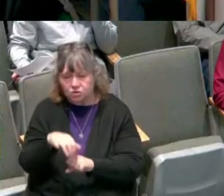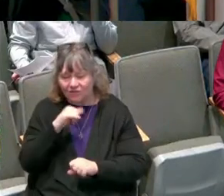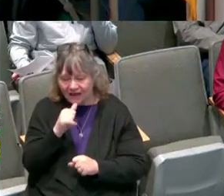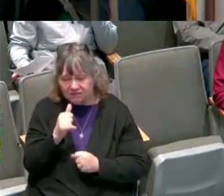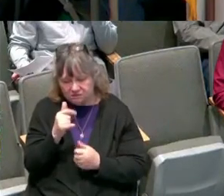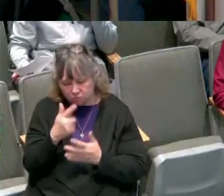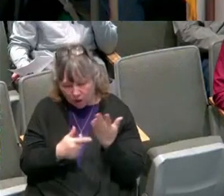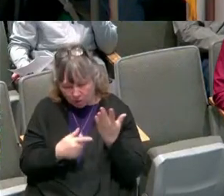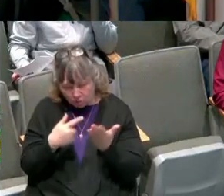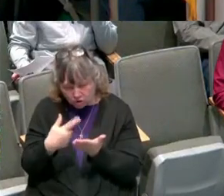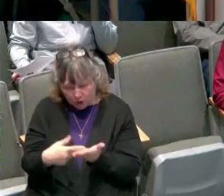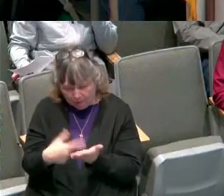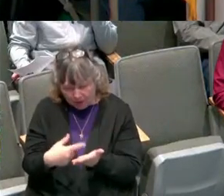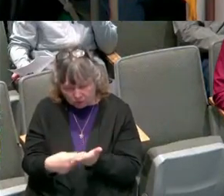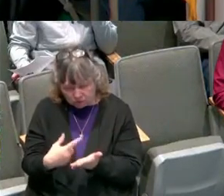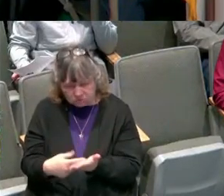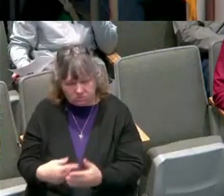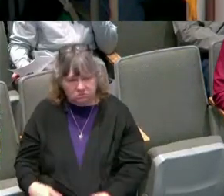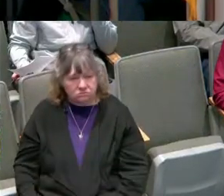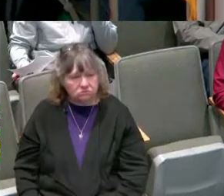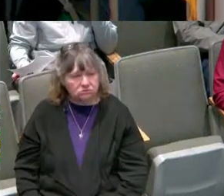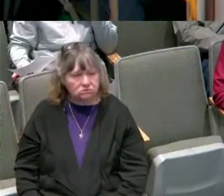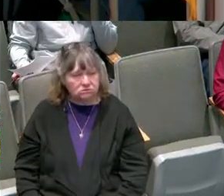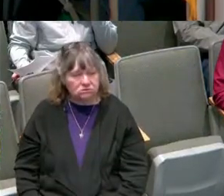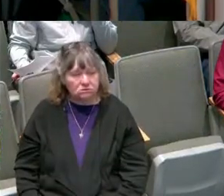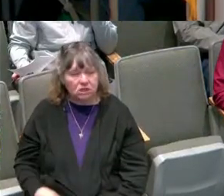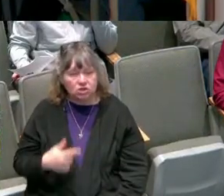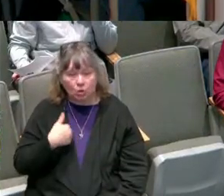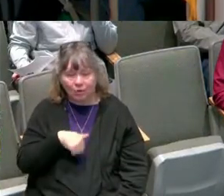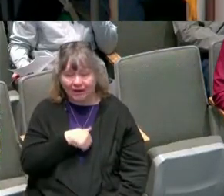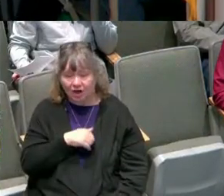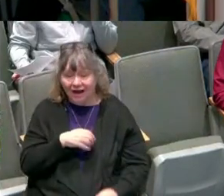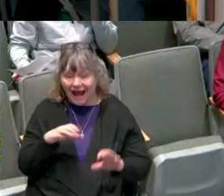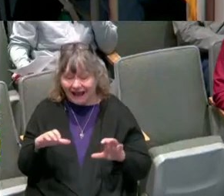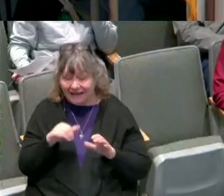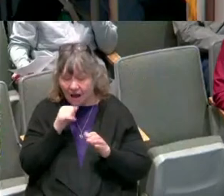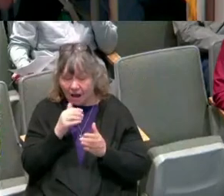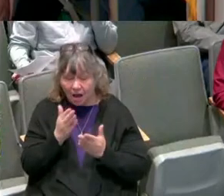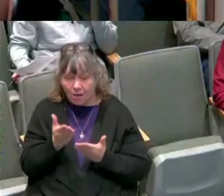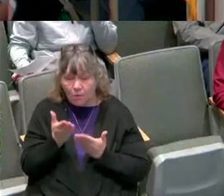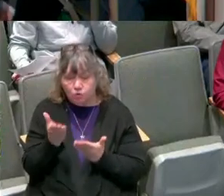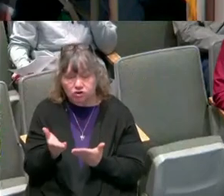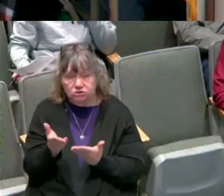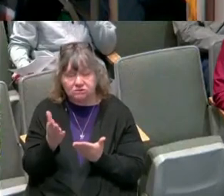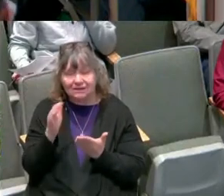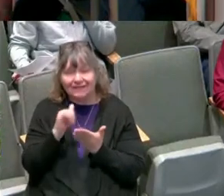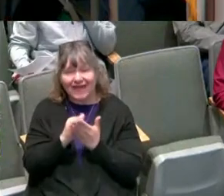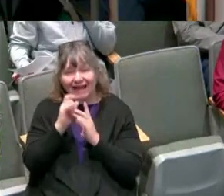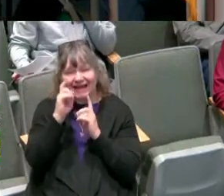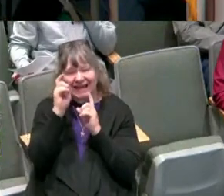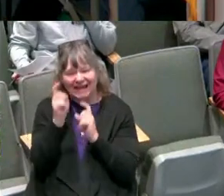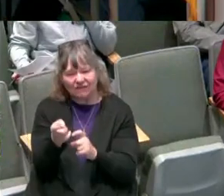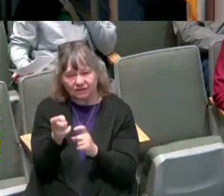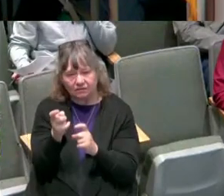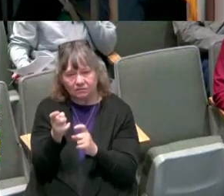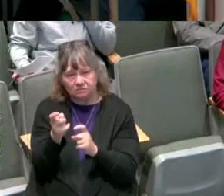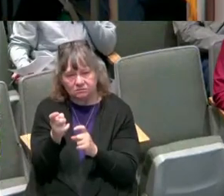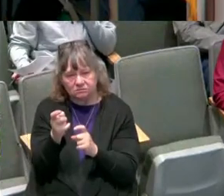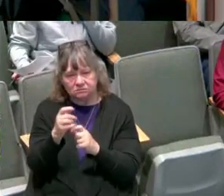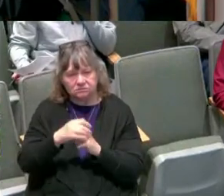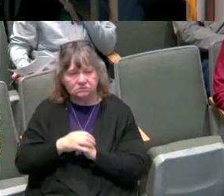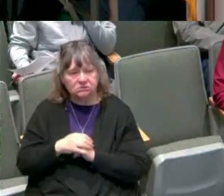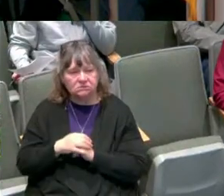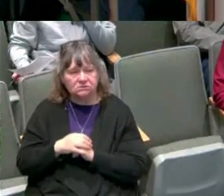we're acting on okay so we're we're acting on a motion that is by gift so